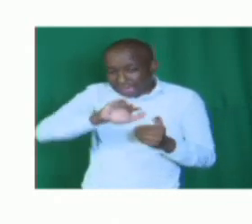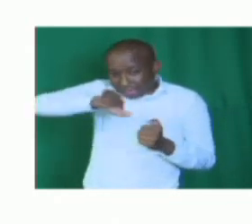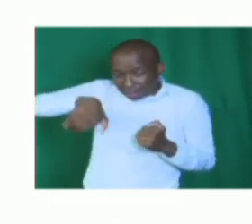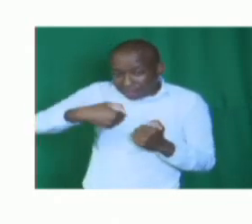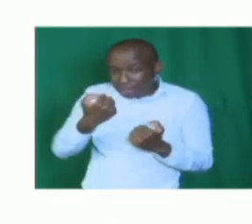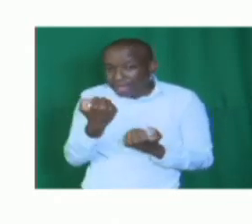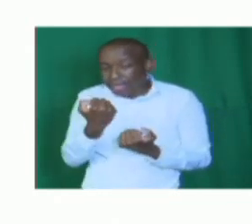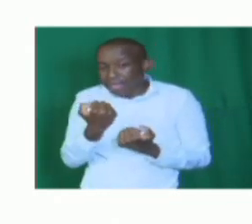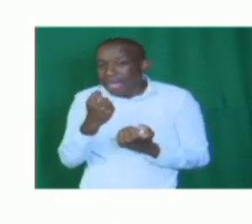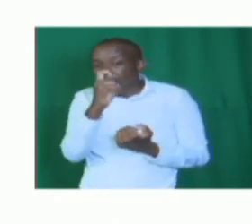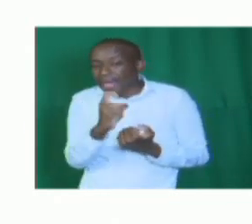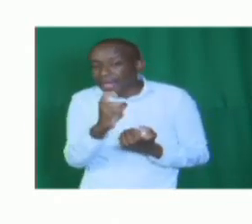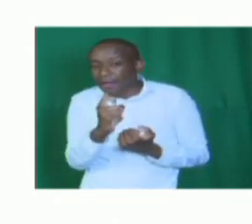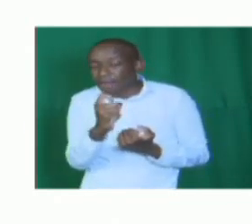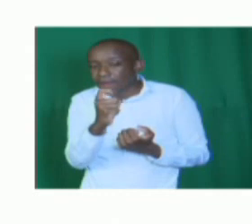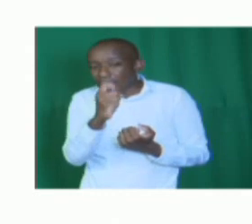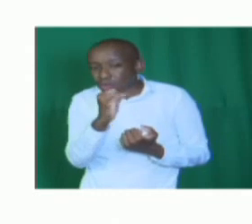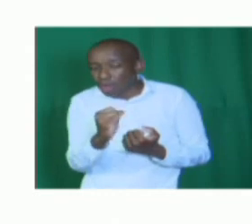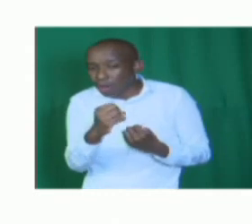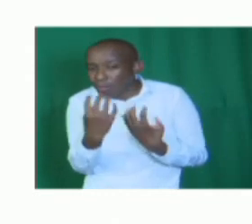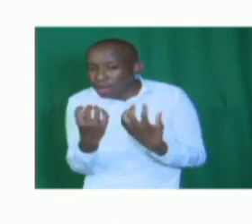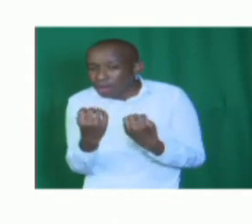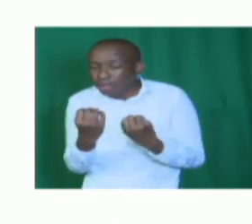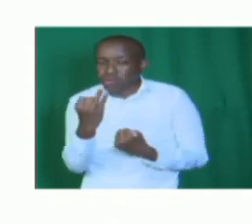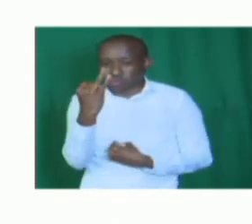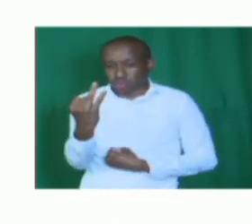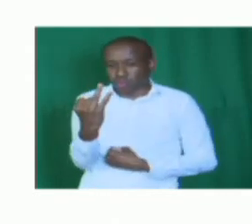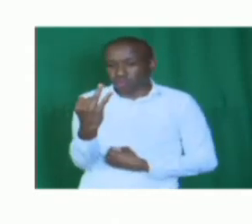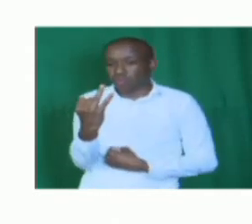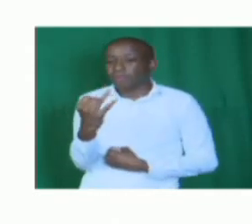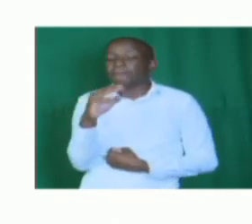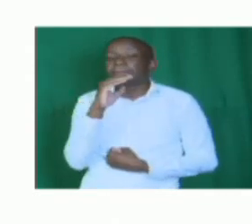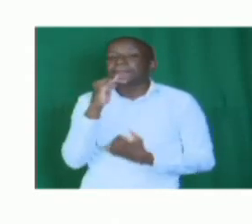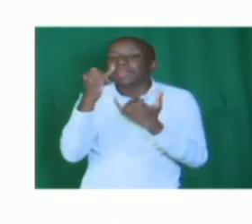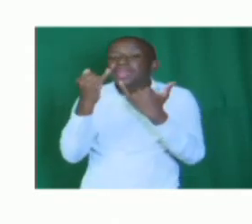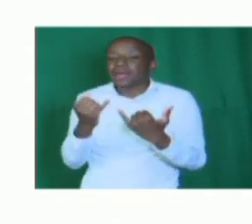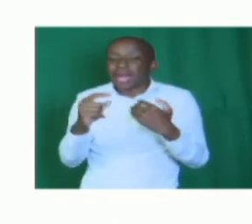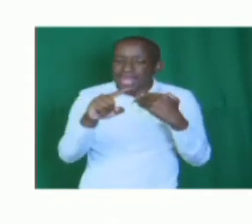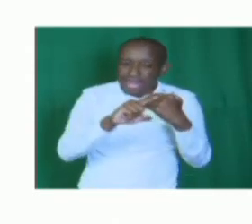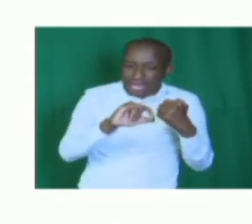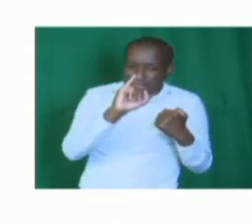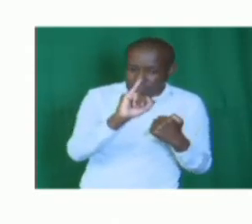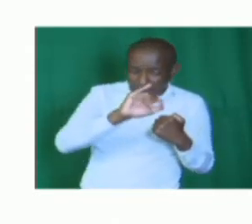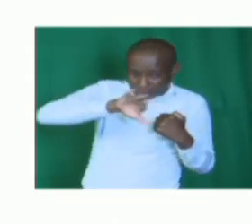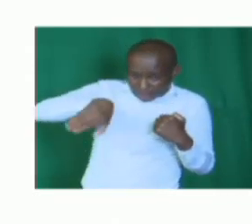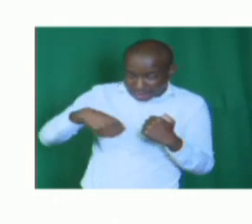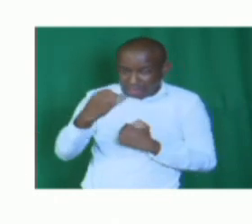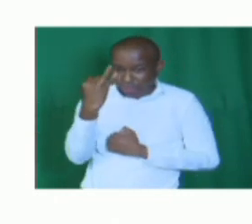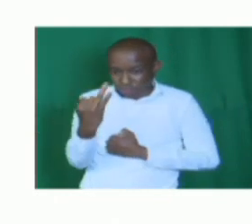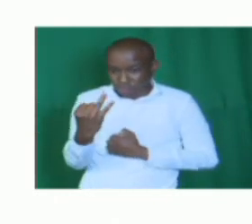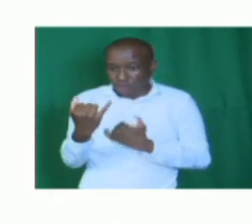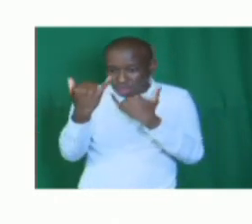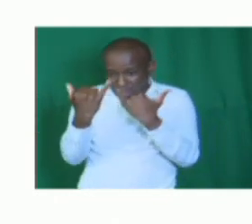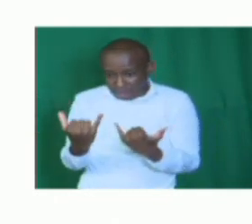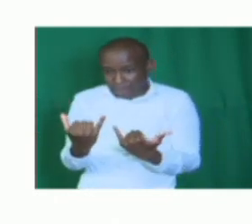subtracting the x coordinate from set 1, which is 2. So we are going to have -1 minus 2, and we will end